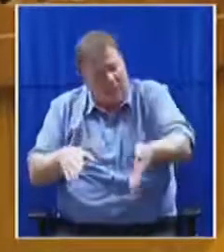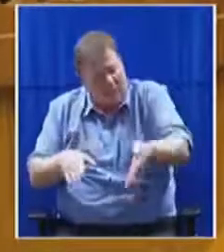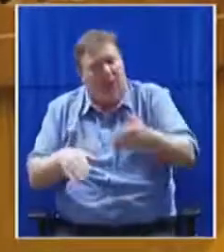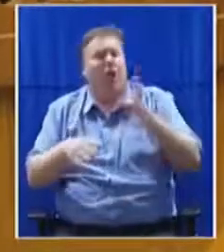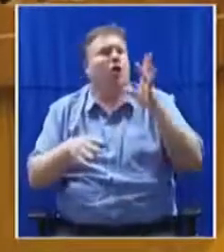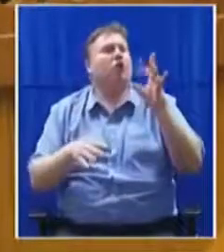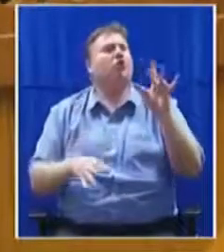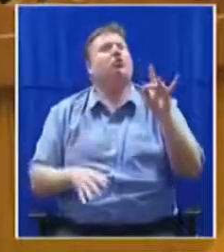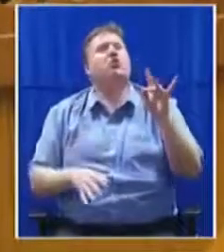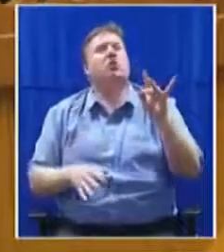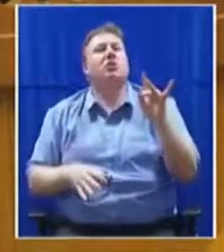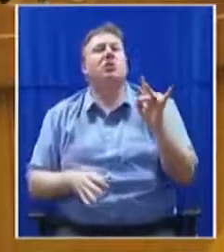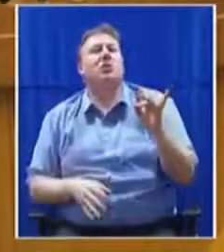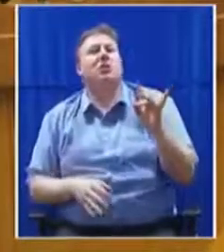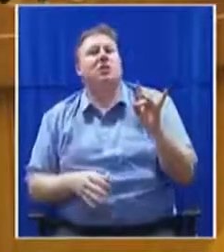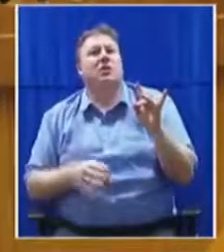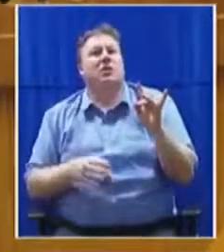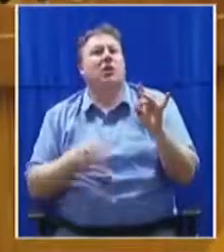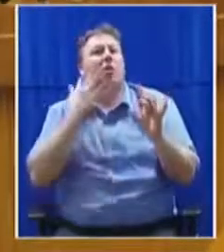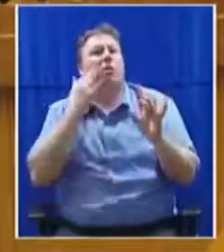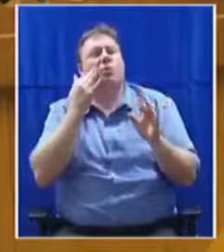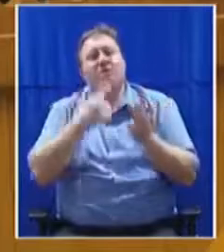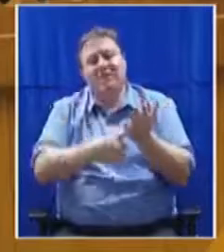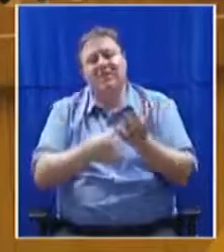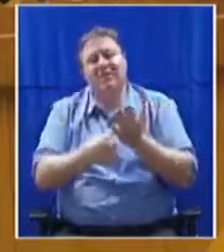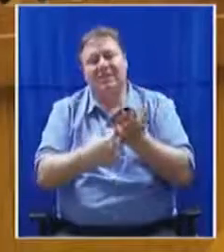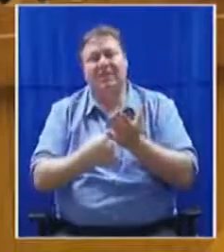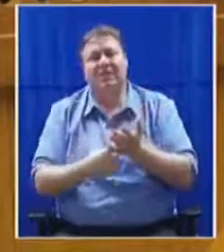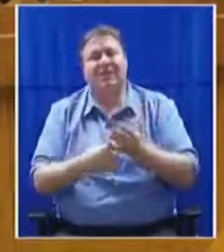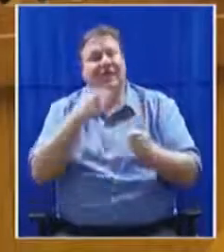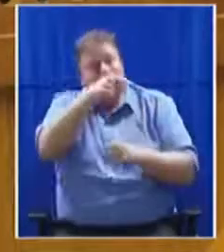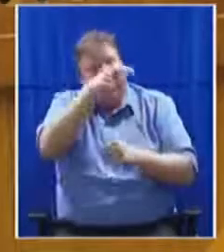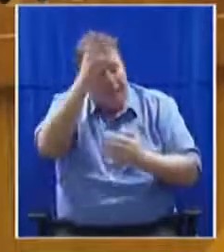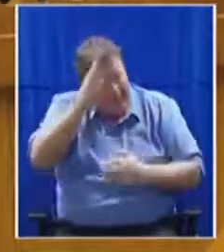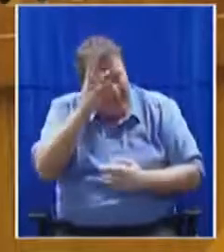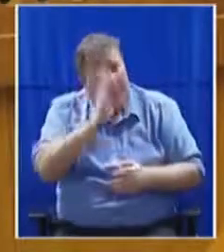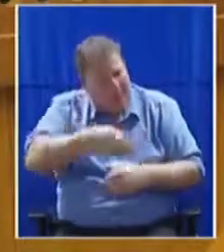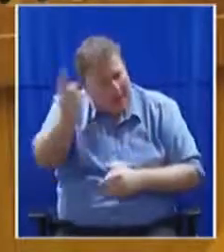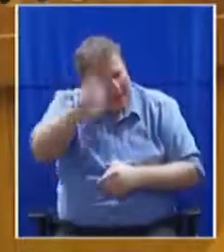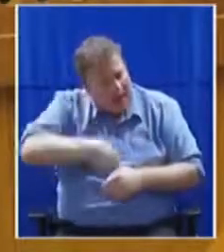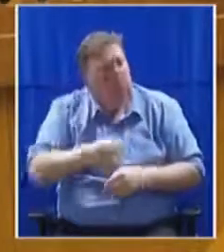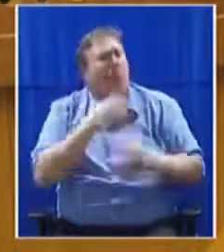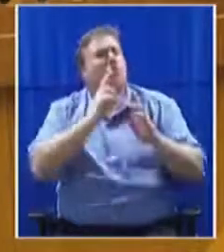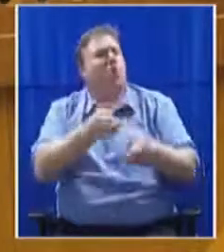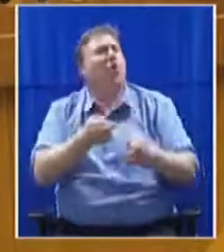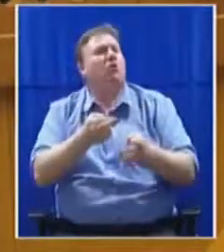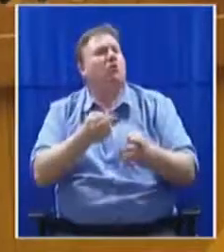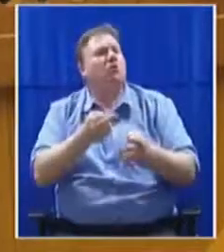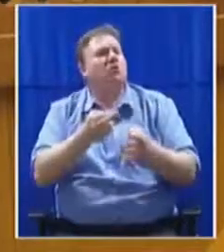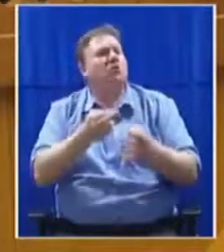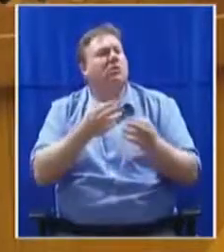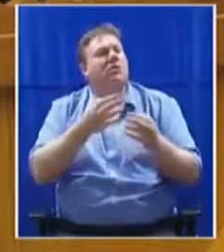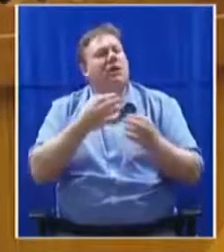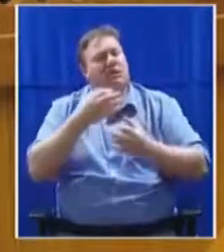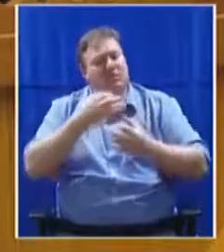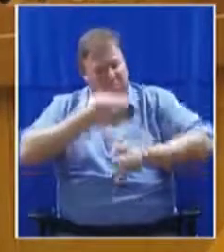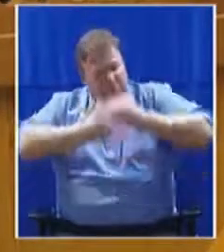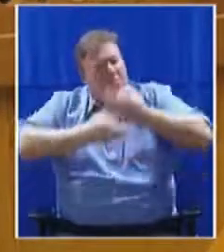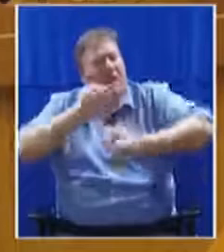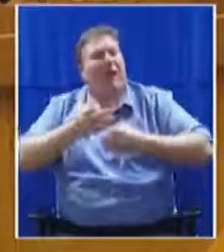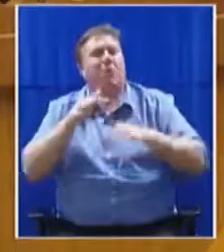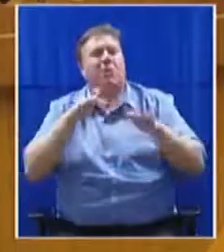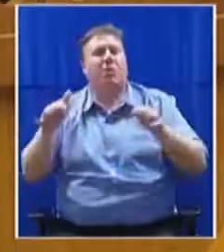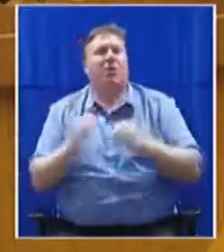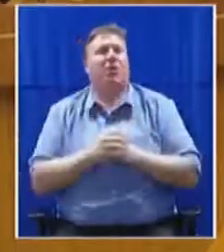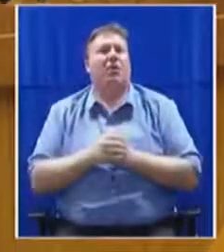discuss the scourge of gender-based violence. He must come and respond. He must come and address citizens. And therefore, more than anything,